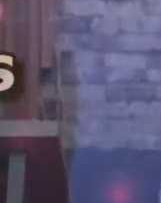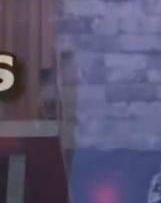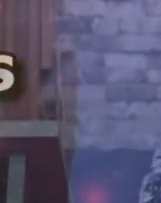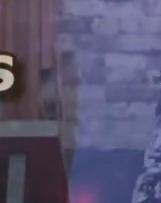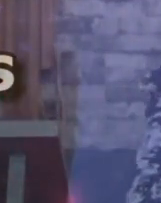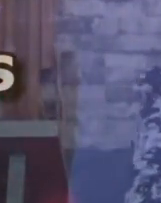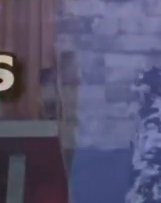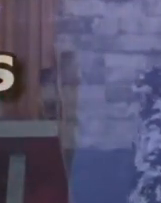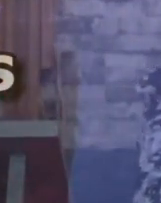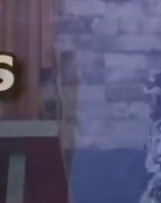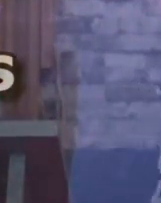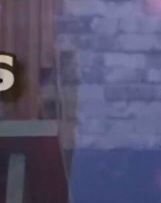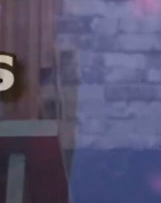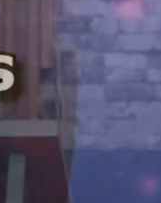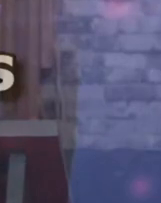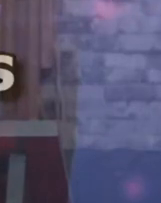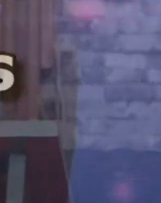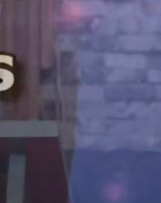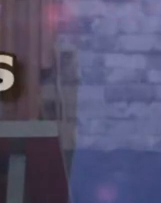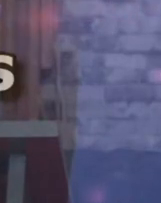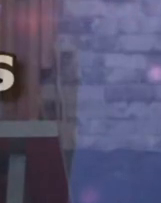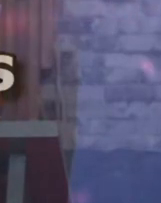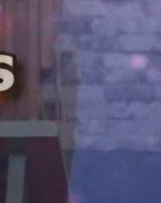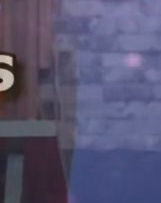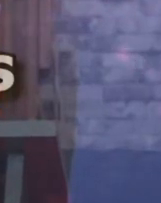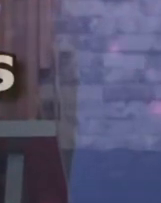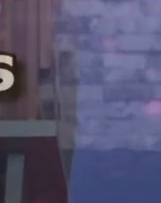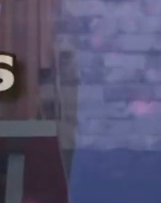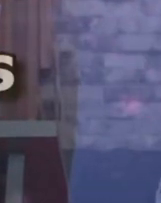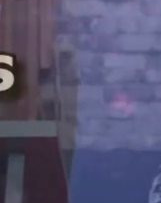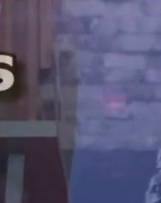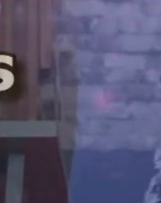It's all about you, God.